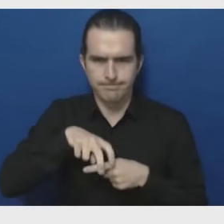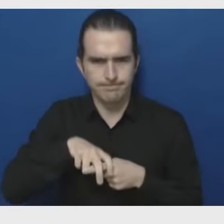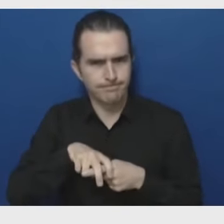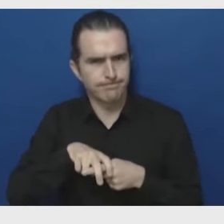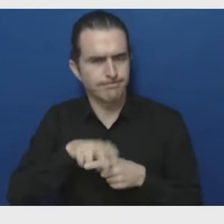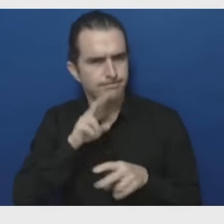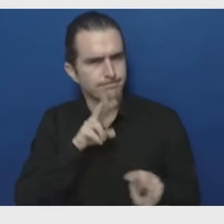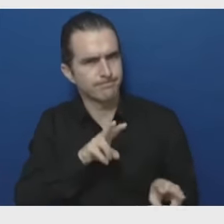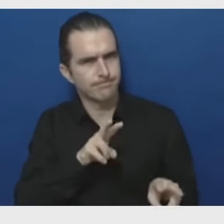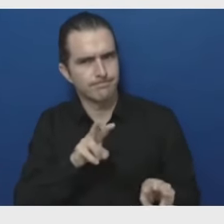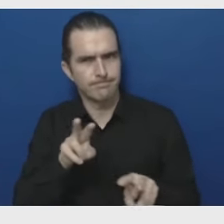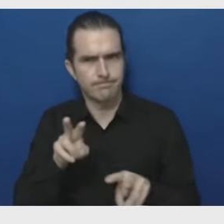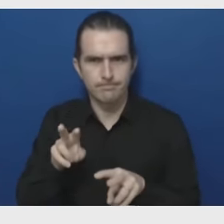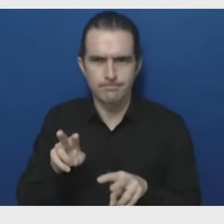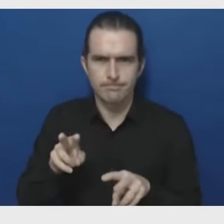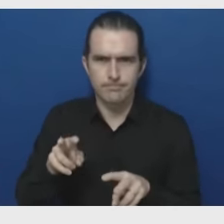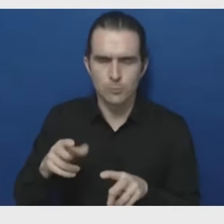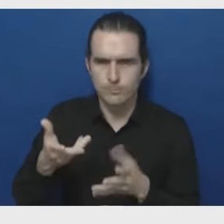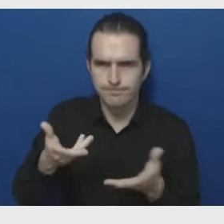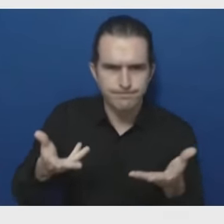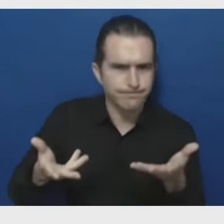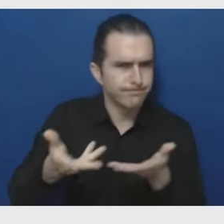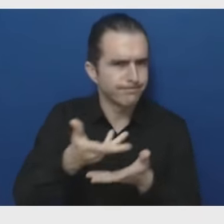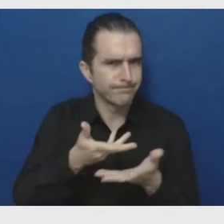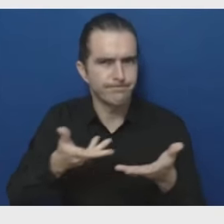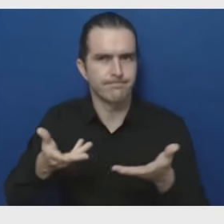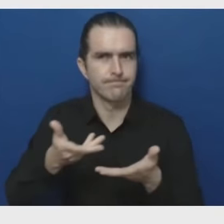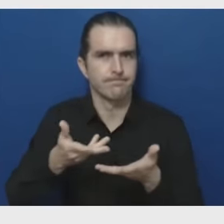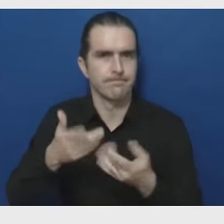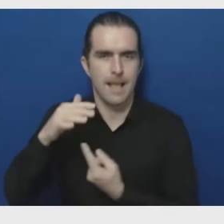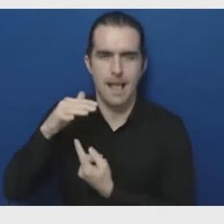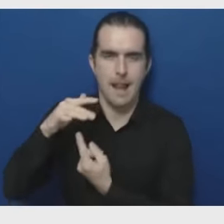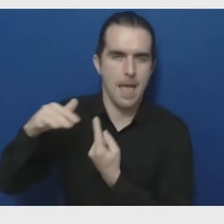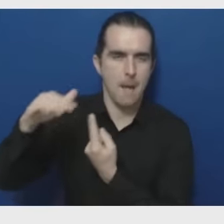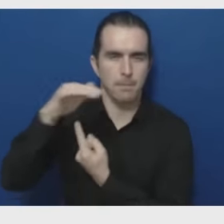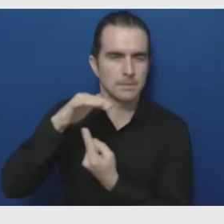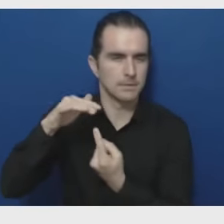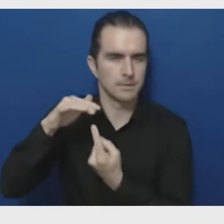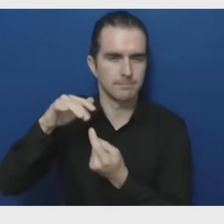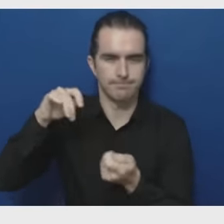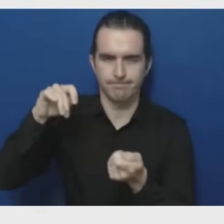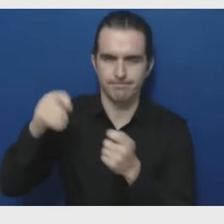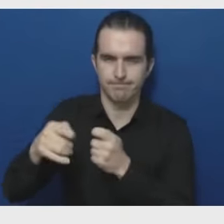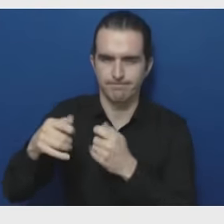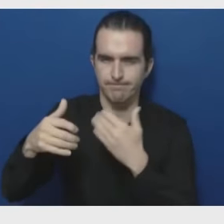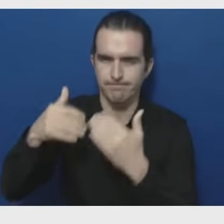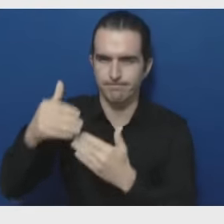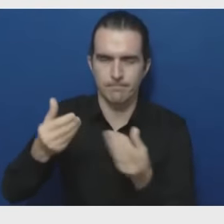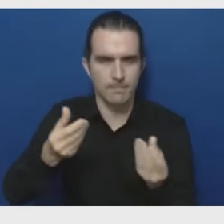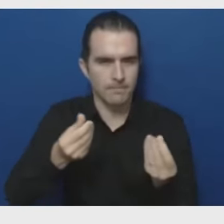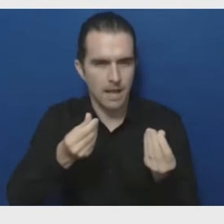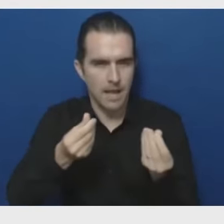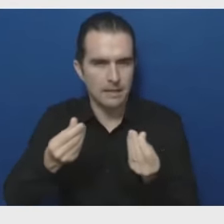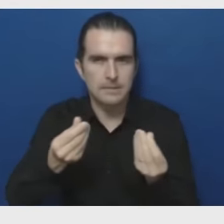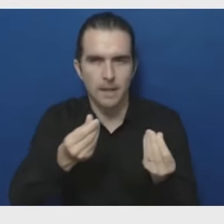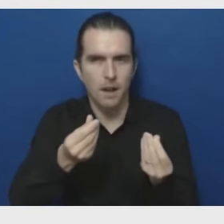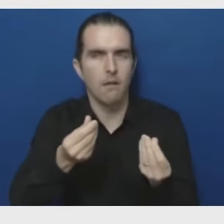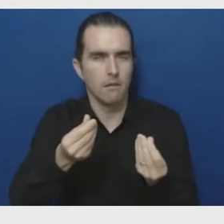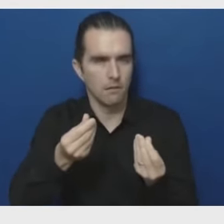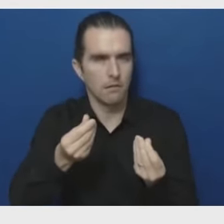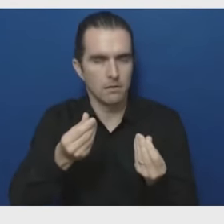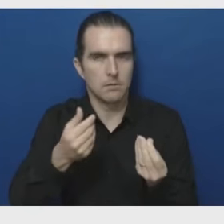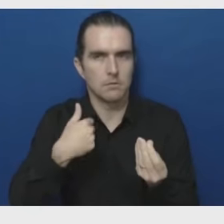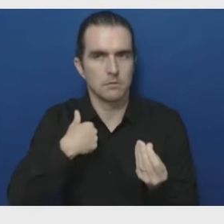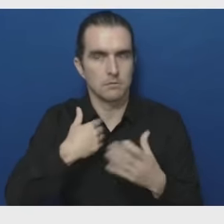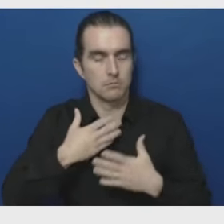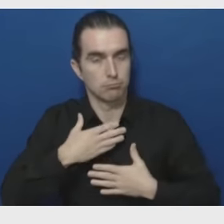of us need to appreciate, finance is not just an enabler for climate action, but a lifeline for vulnerable nations and communities on the front line